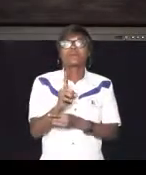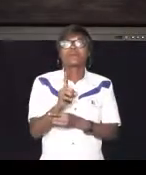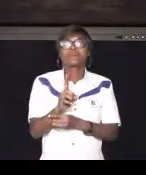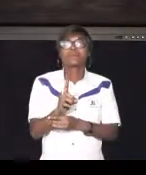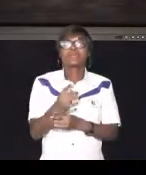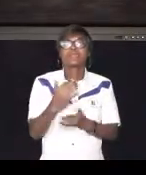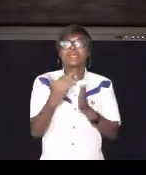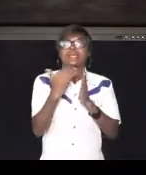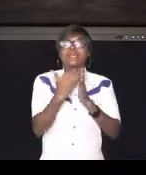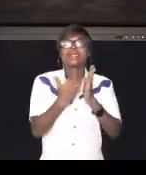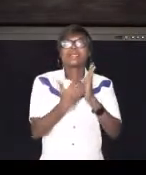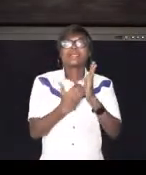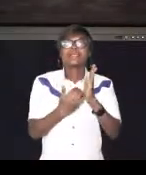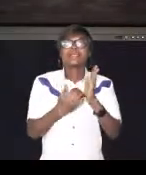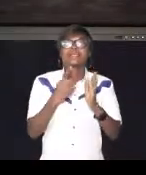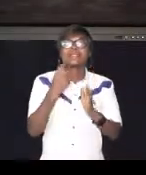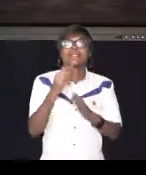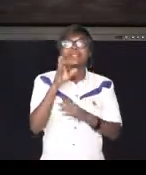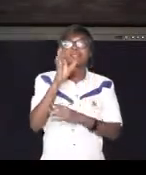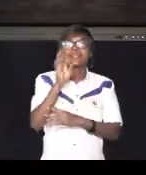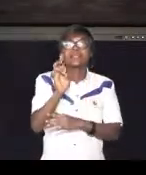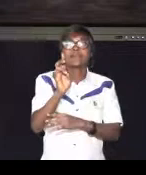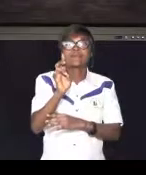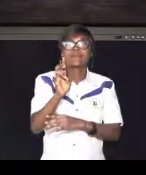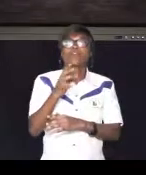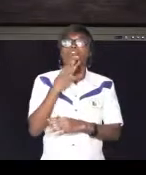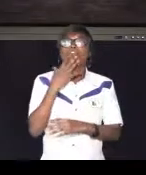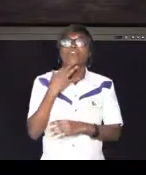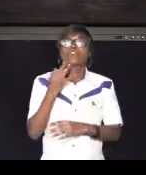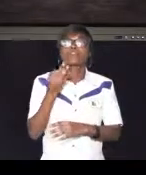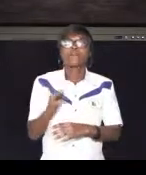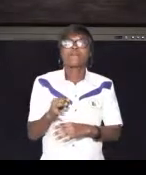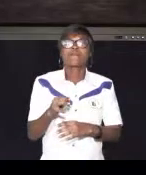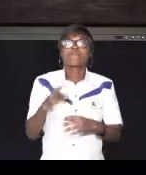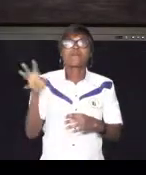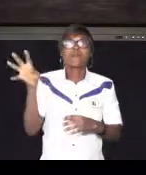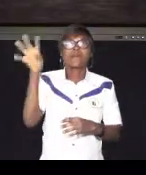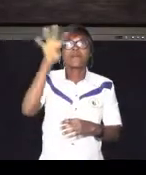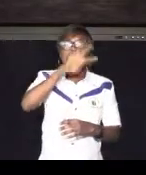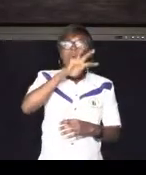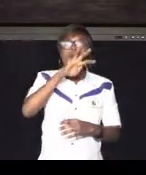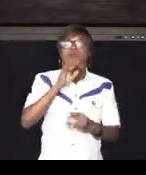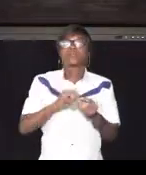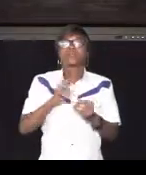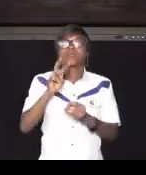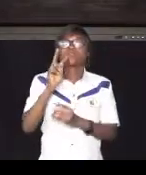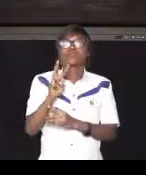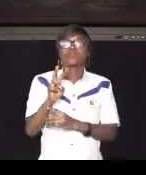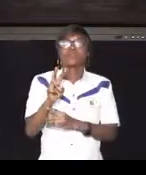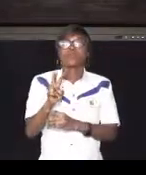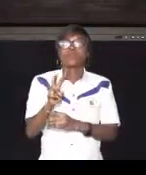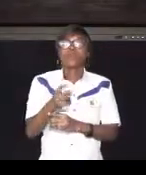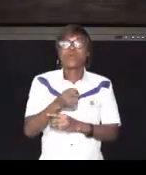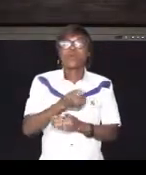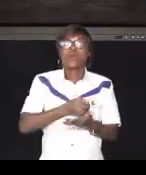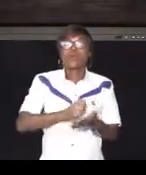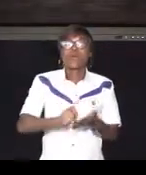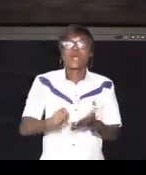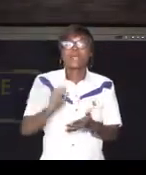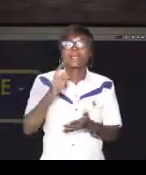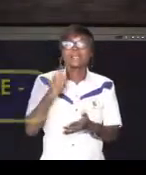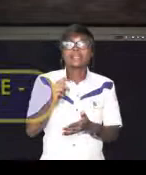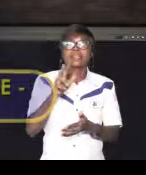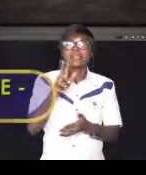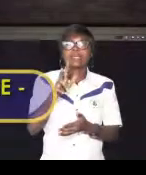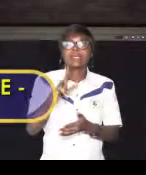Question number 1. List the 7 colors of rainbow. Question number 2. Write